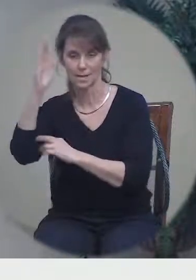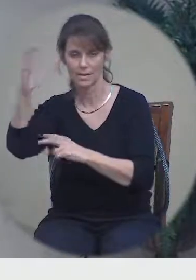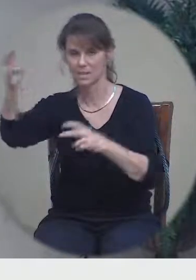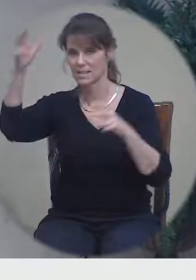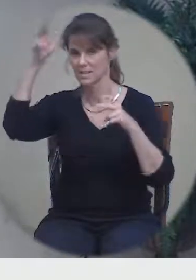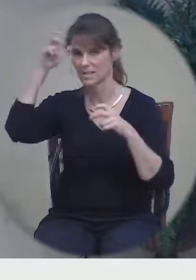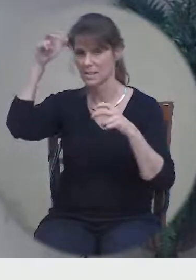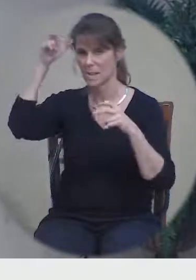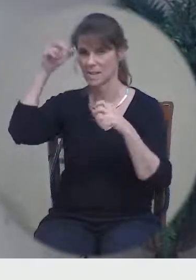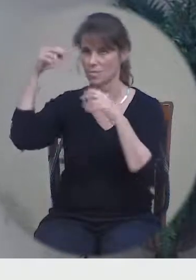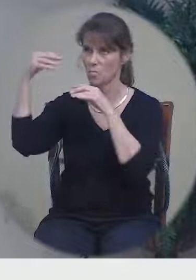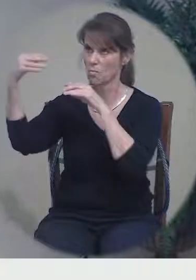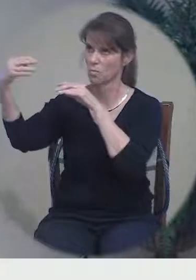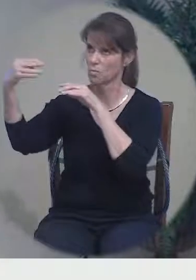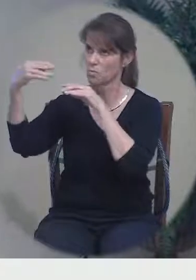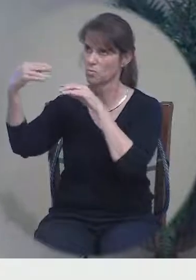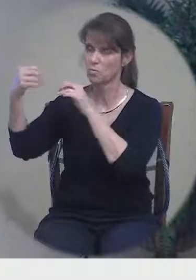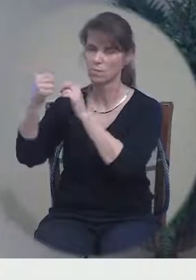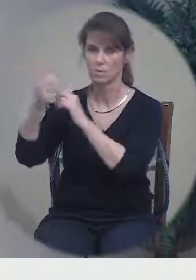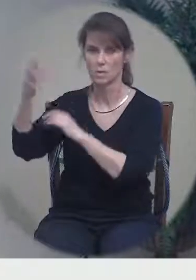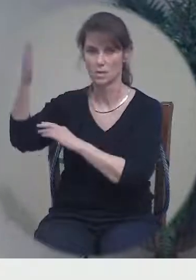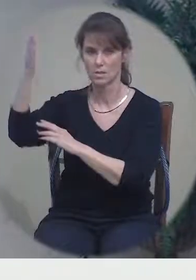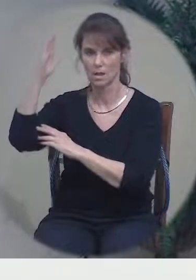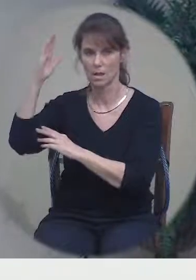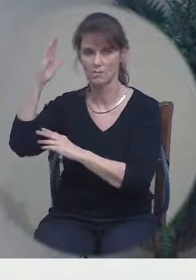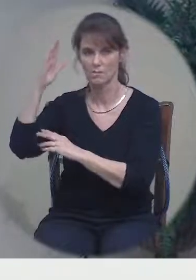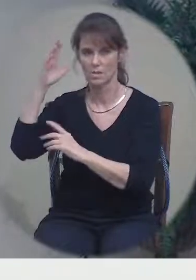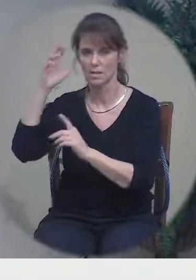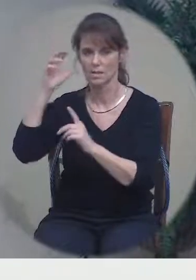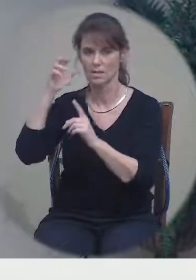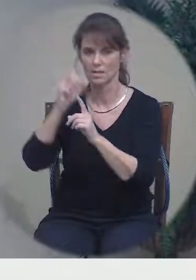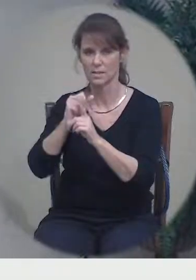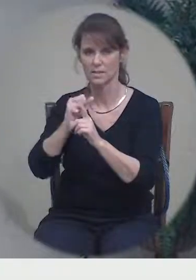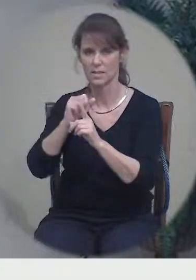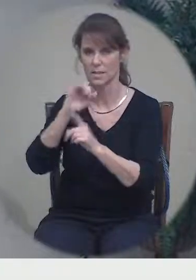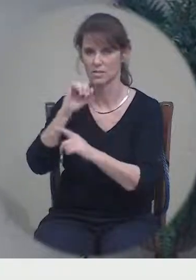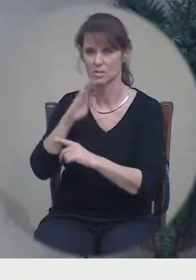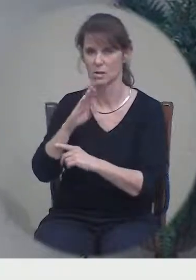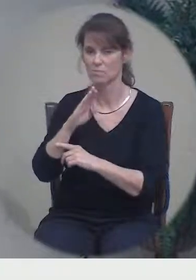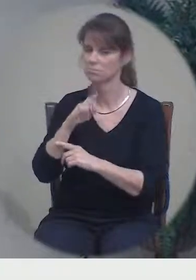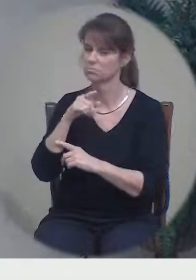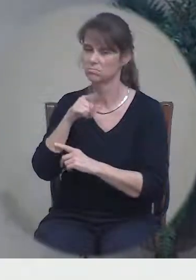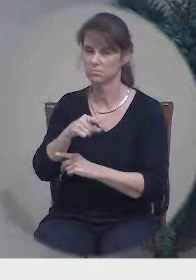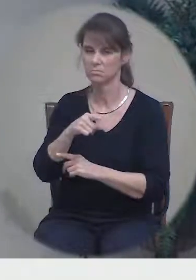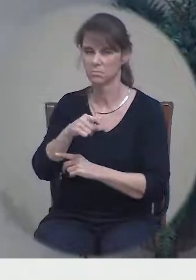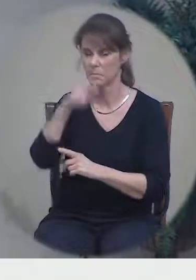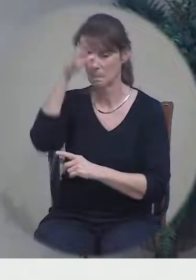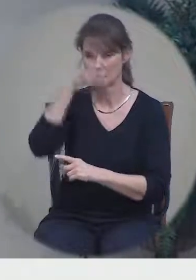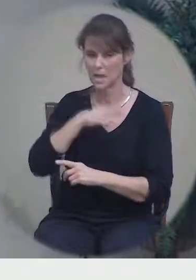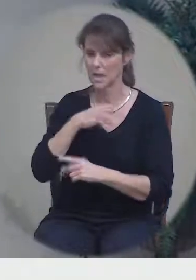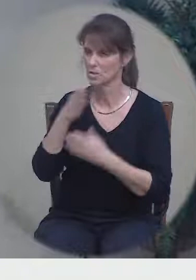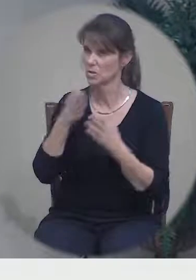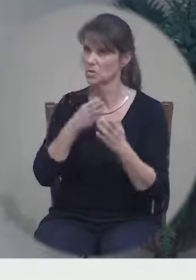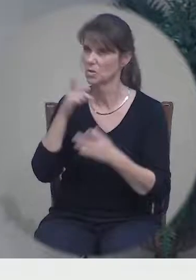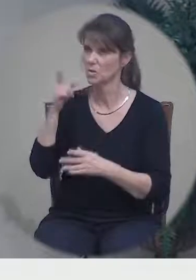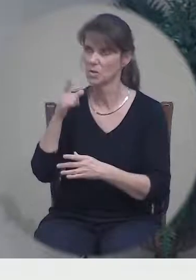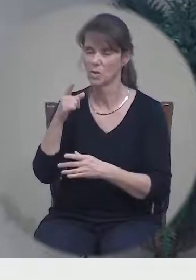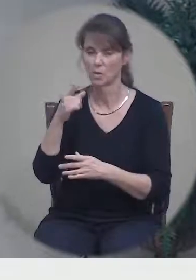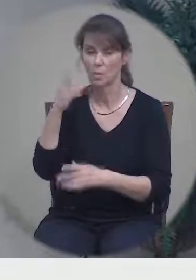attacking Job to expose the folly that man would serve God out of just a love for God and not what he would provide for